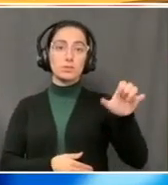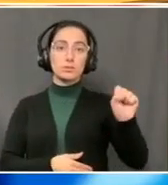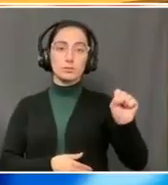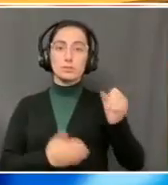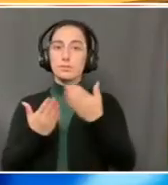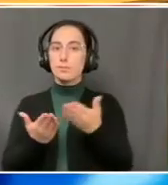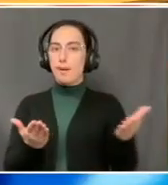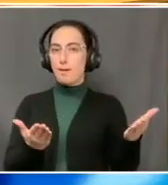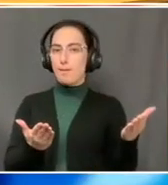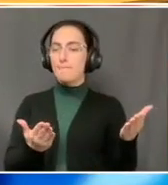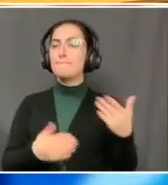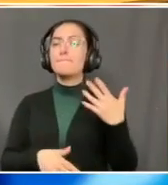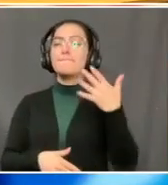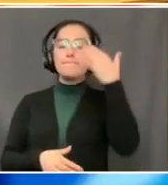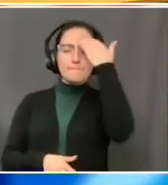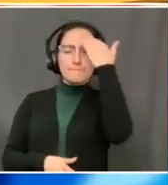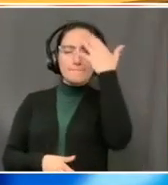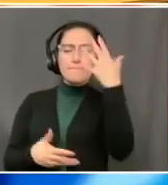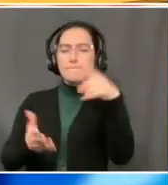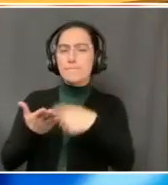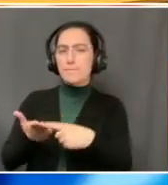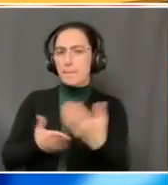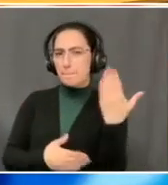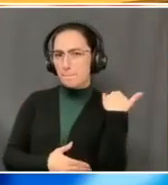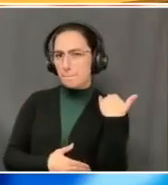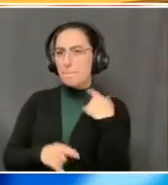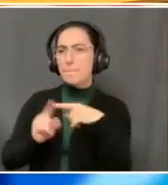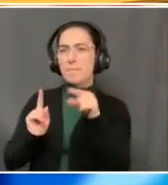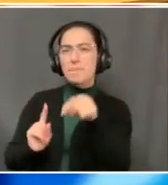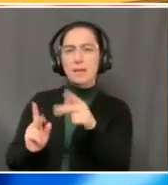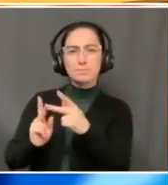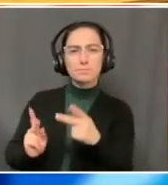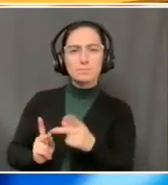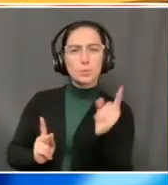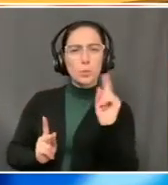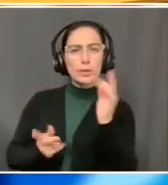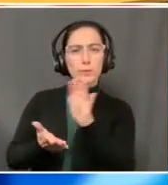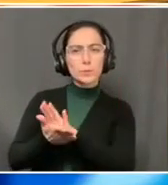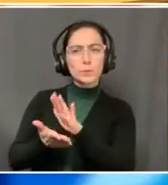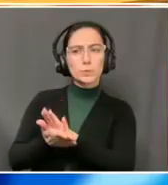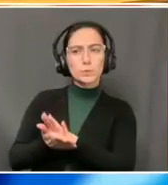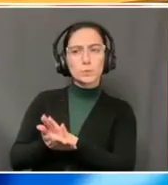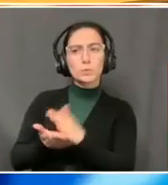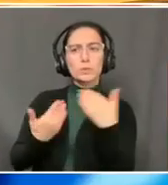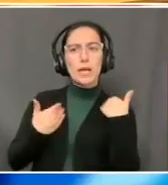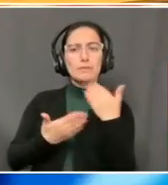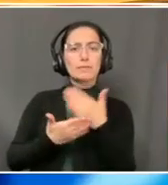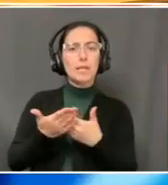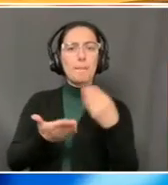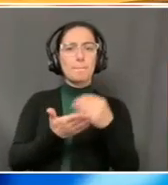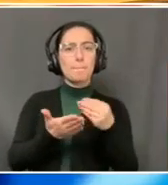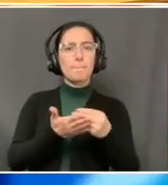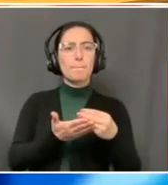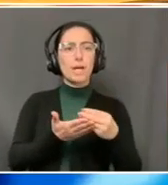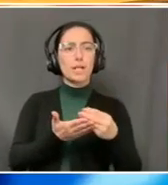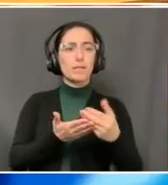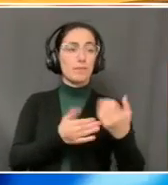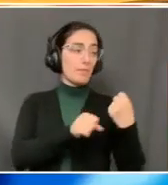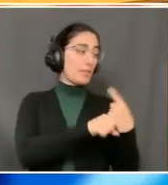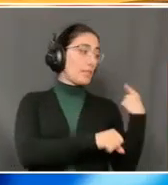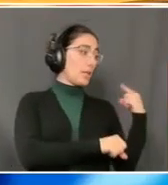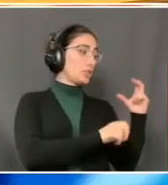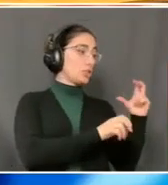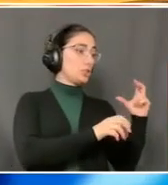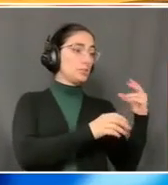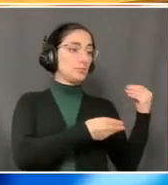I know we've discussed this before, but it is a place where schools park carryover, even if they're not books or